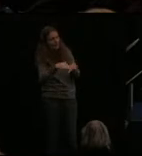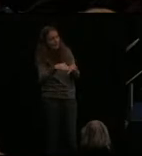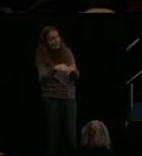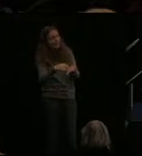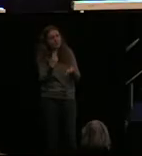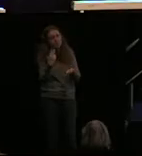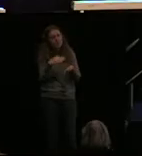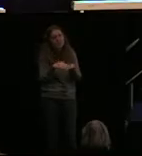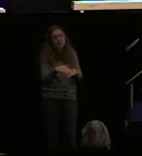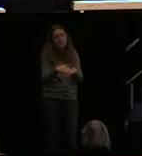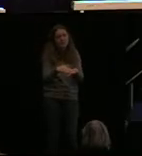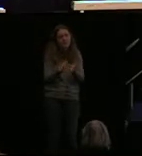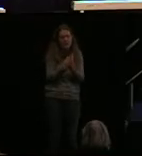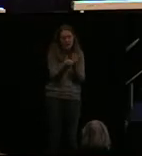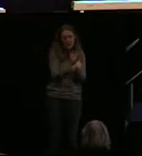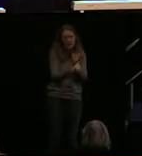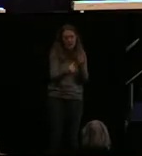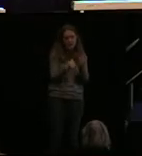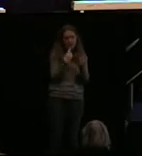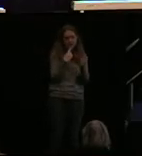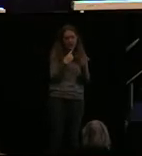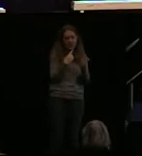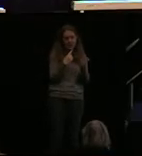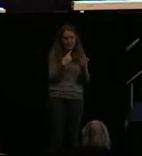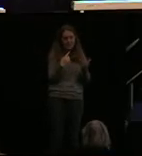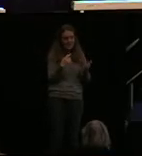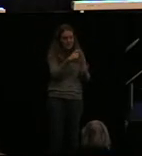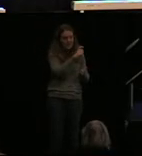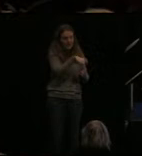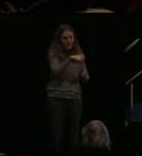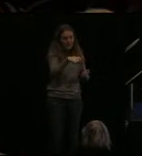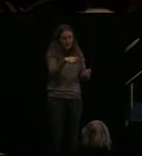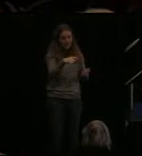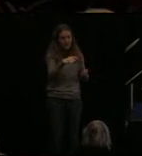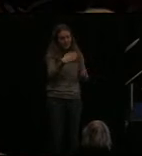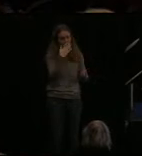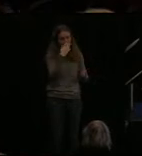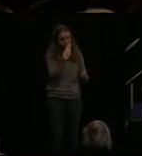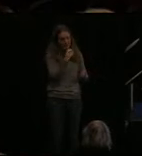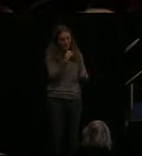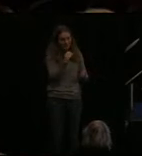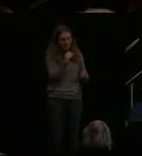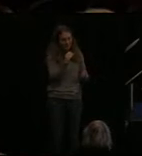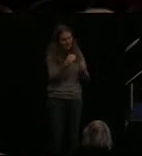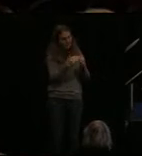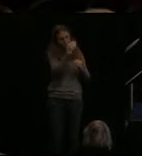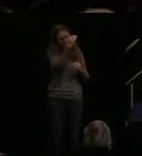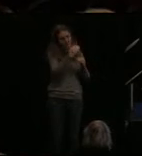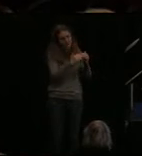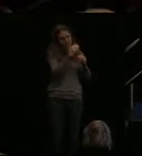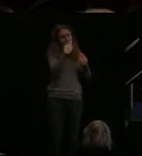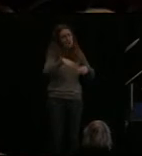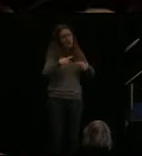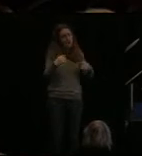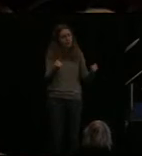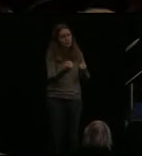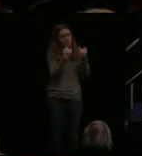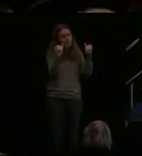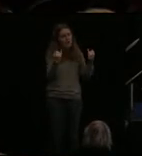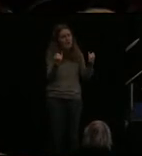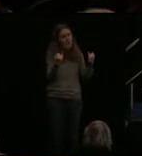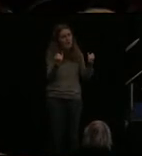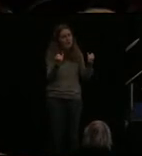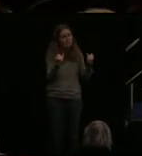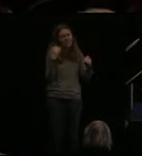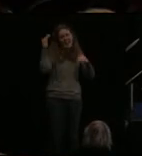About 2 million. The Bible records that the fighting men, the people 20 years of age or more who were eligible to fight in the army, so